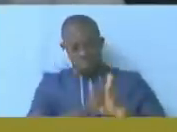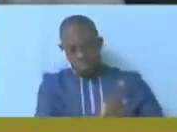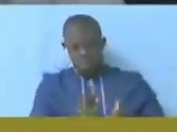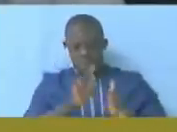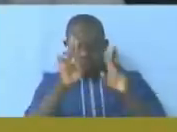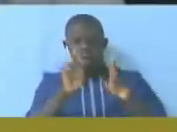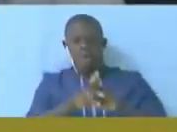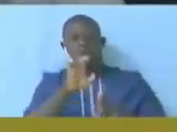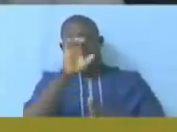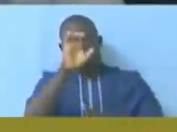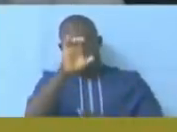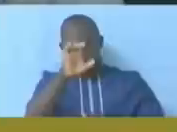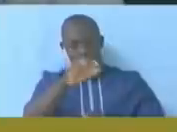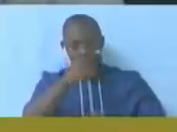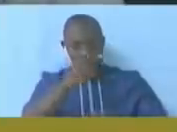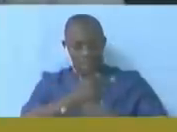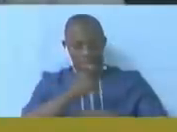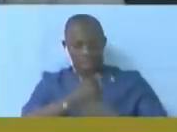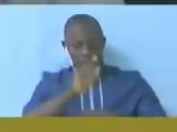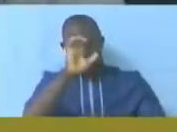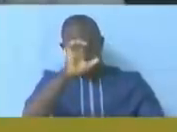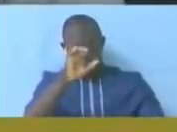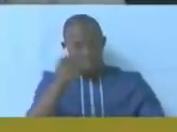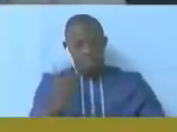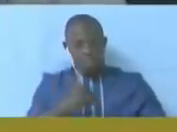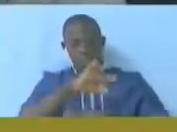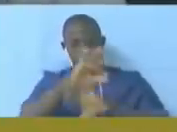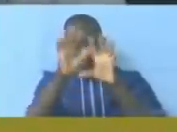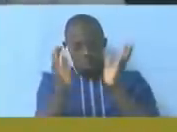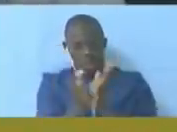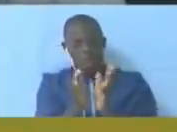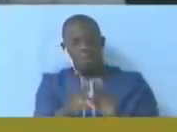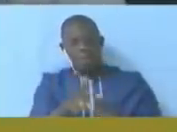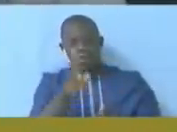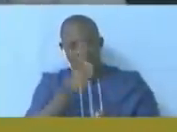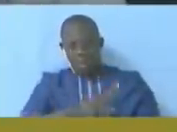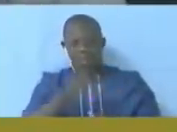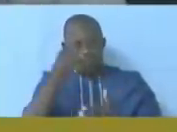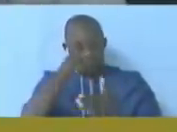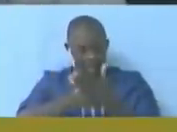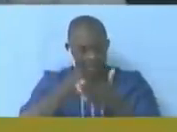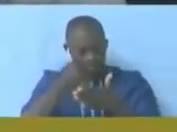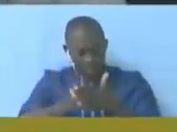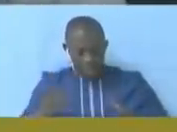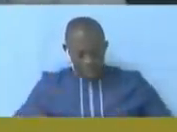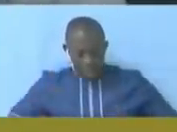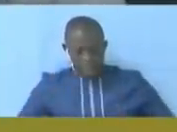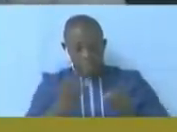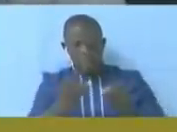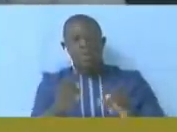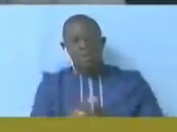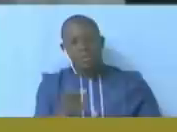the country as a whole would fight and struggle to implement those